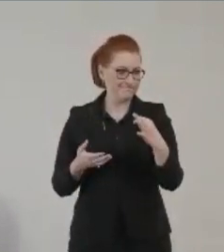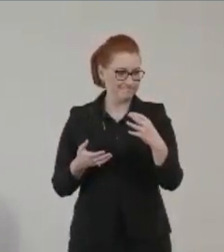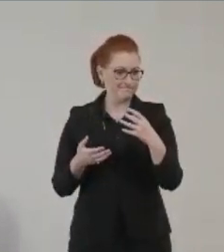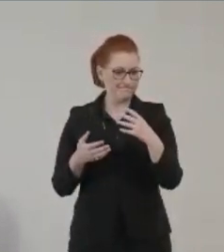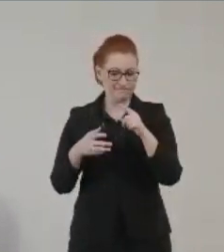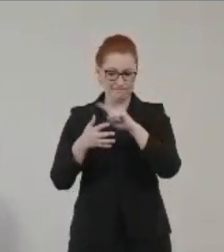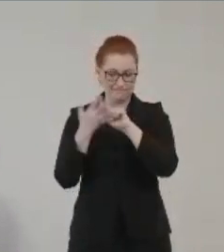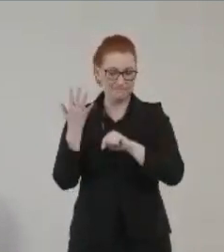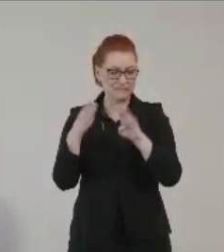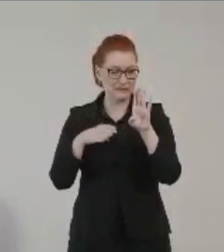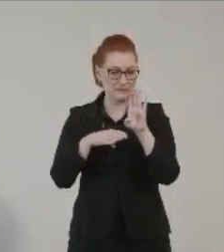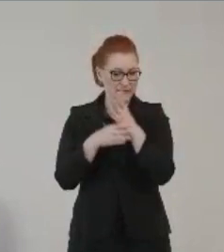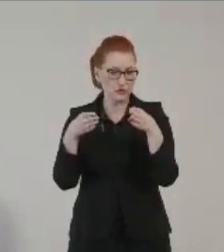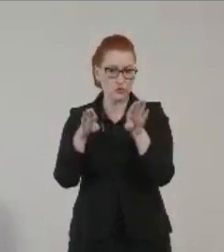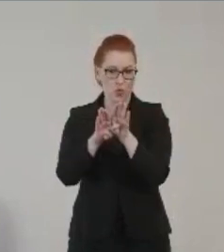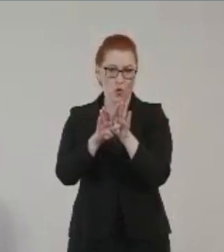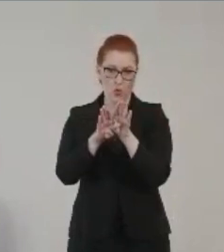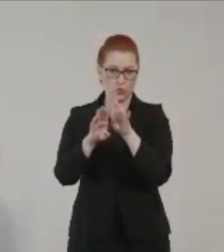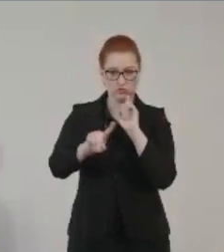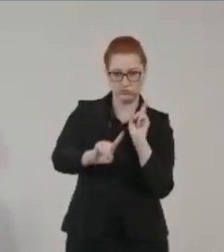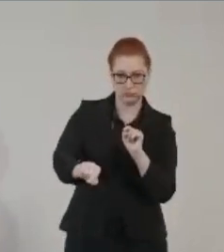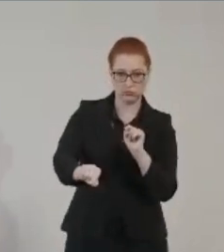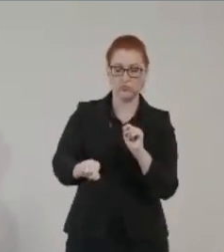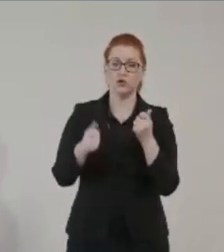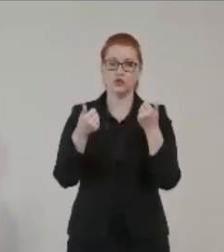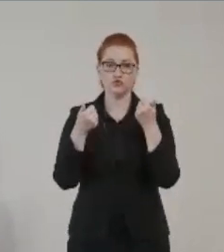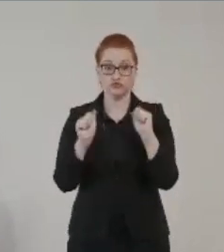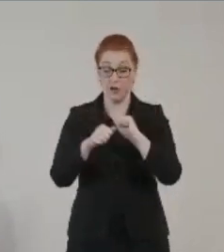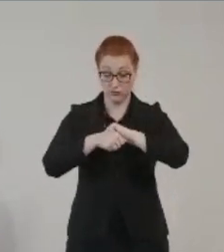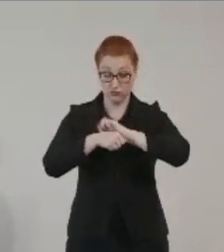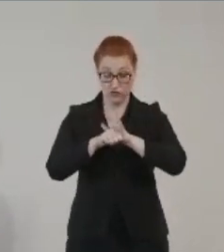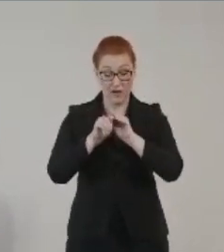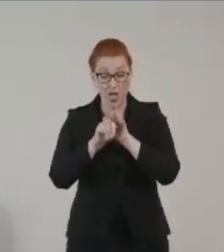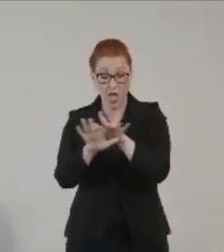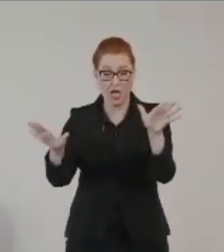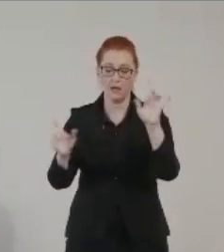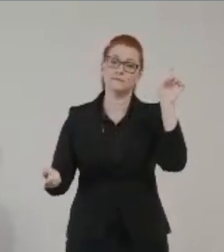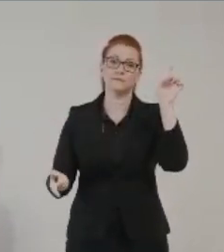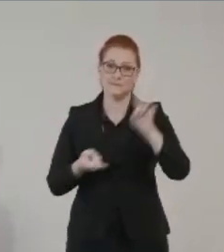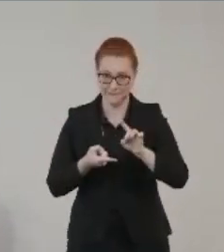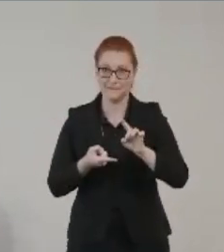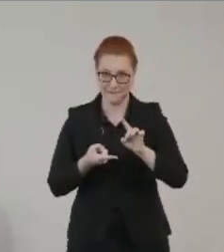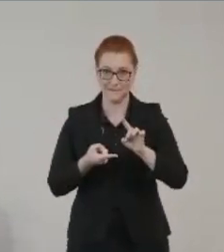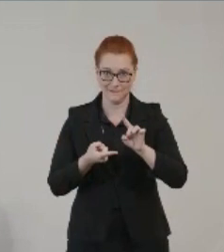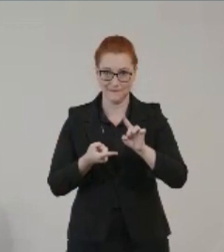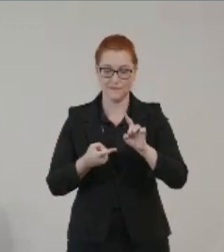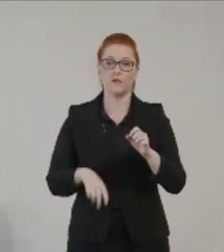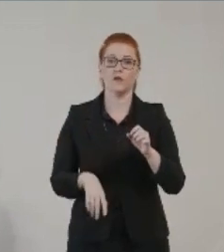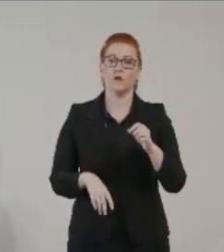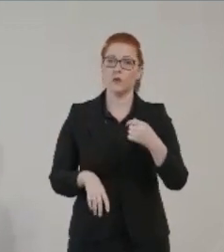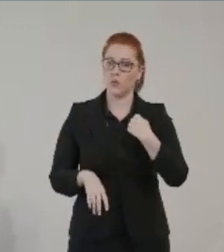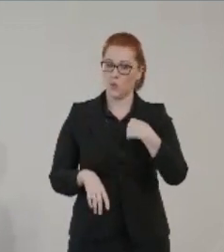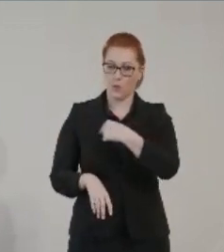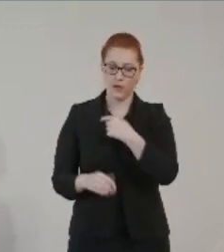to slow the spread of this virus. It was to protect public